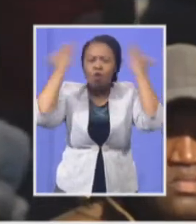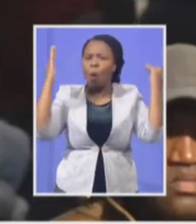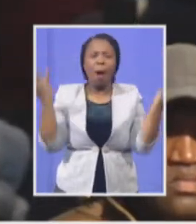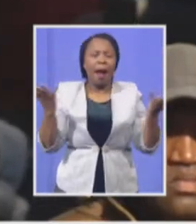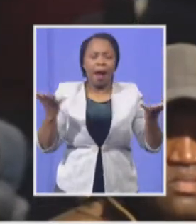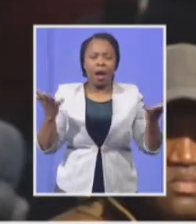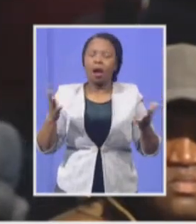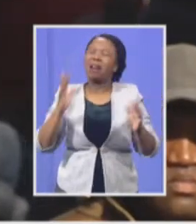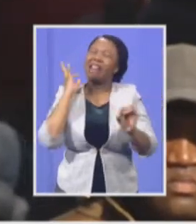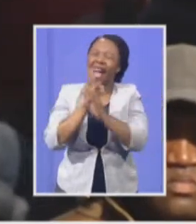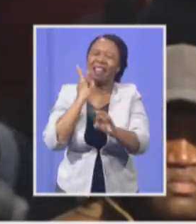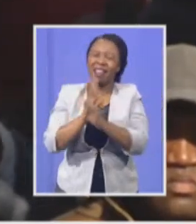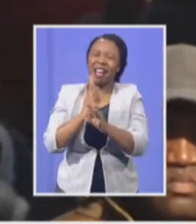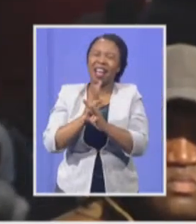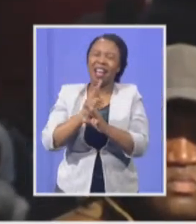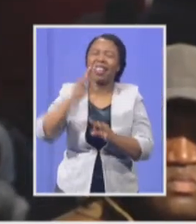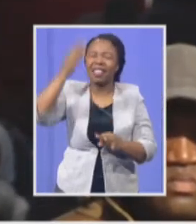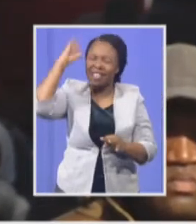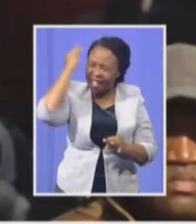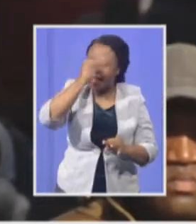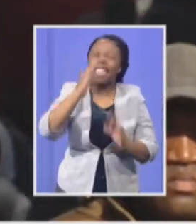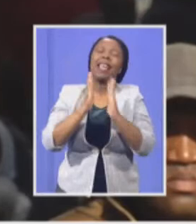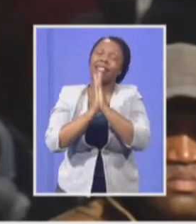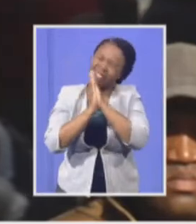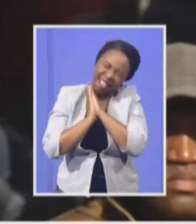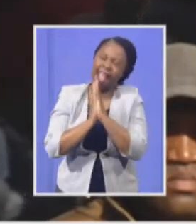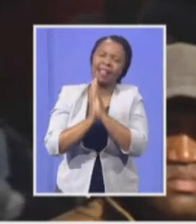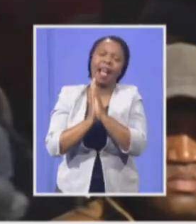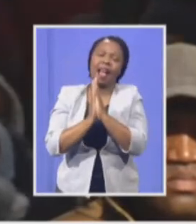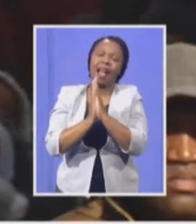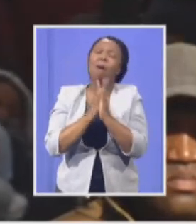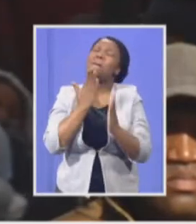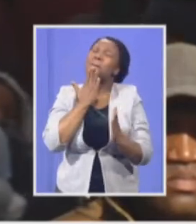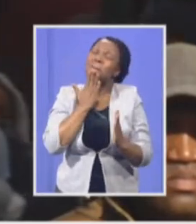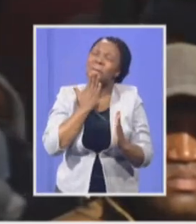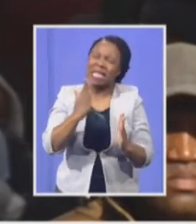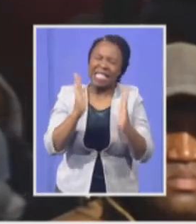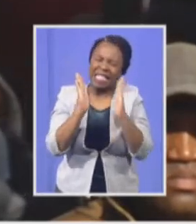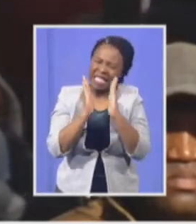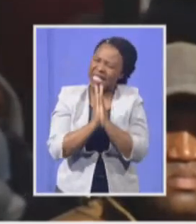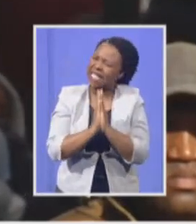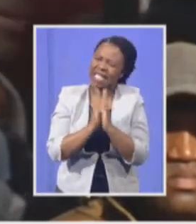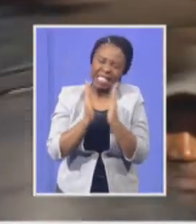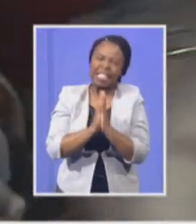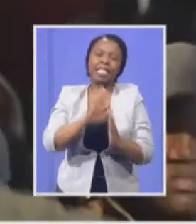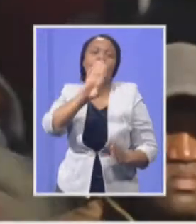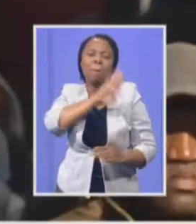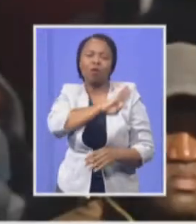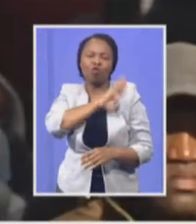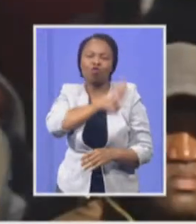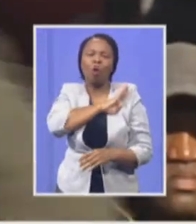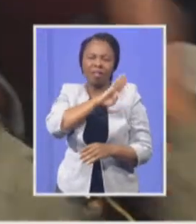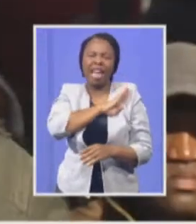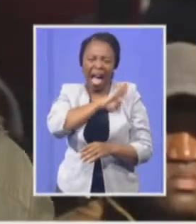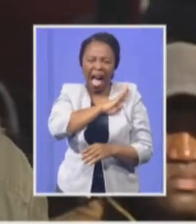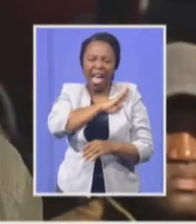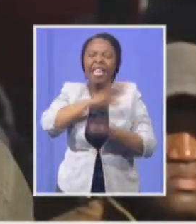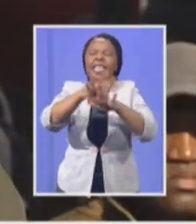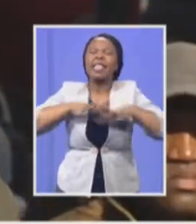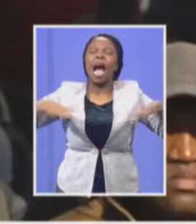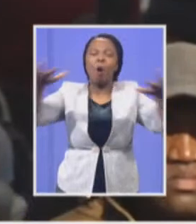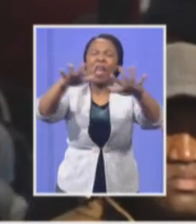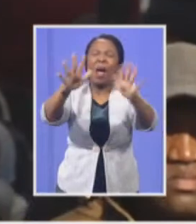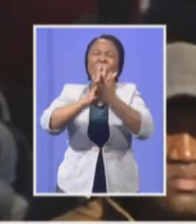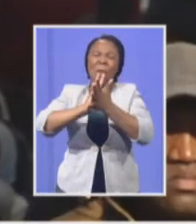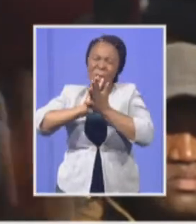Cele re a o kopa tswetswe deploya masocha bleke e